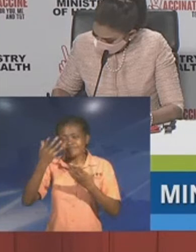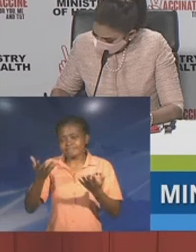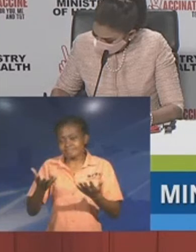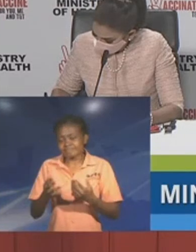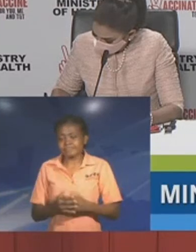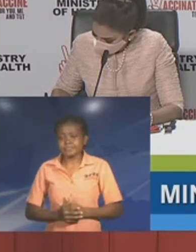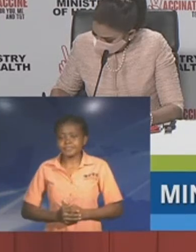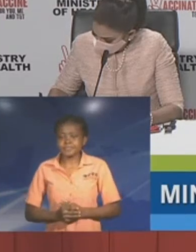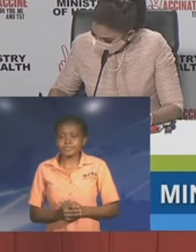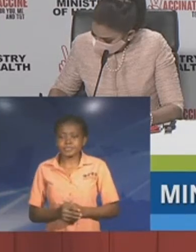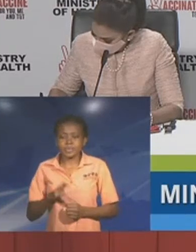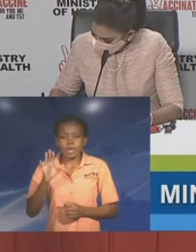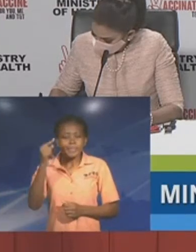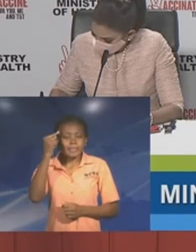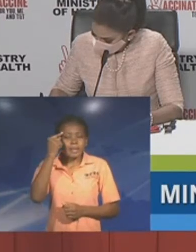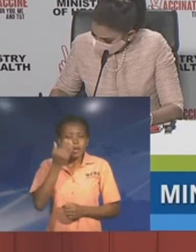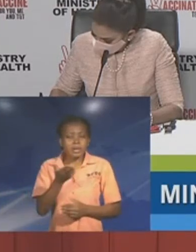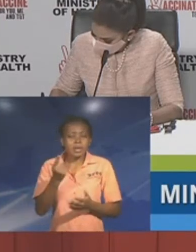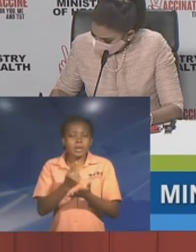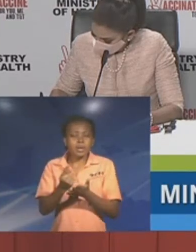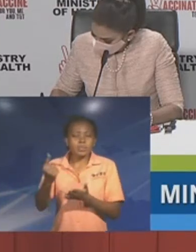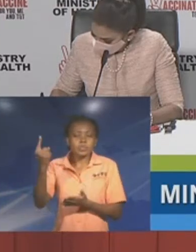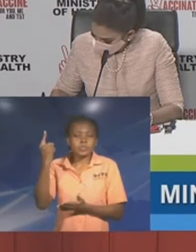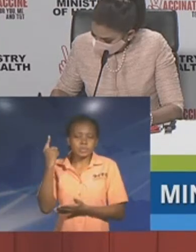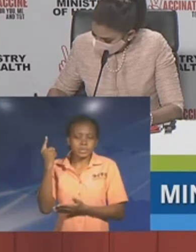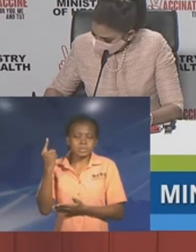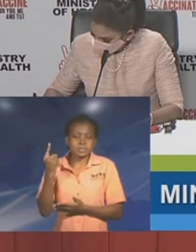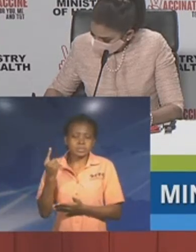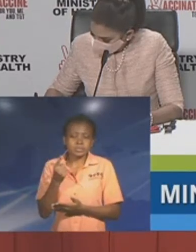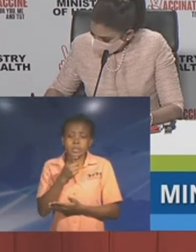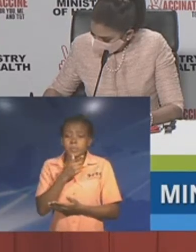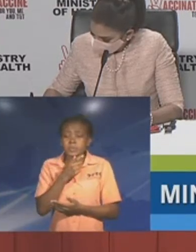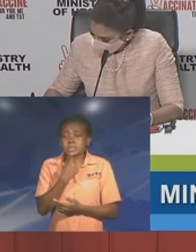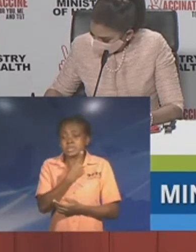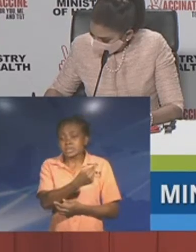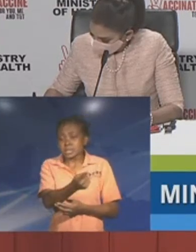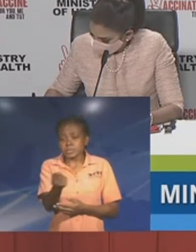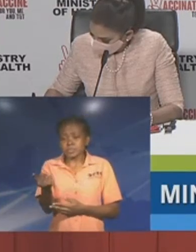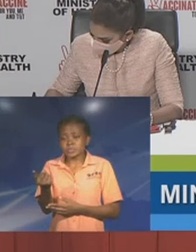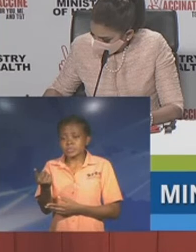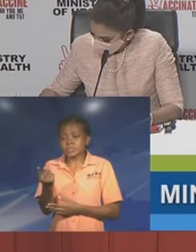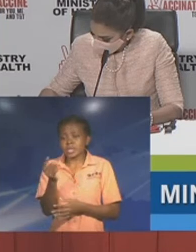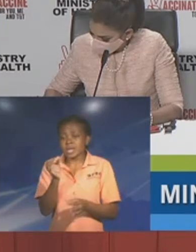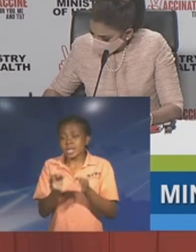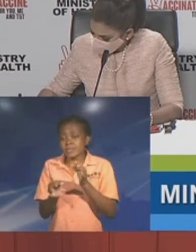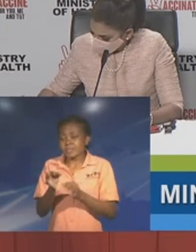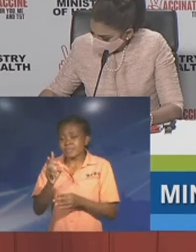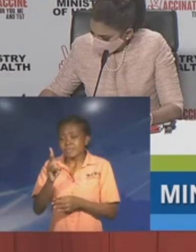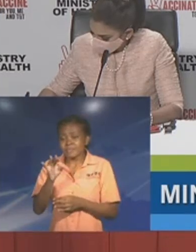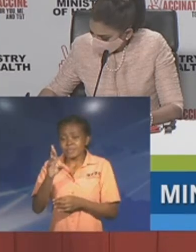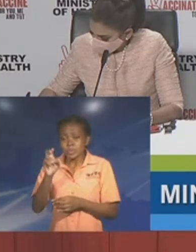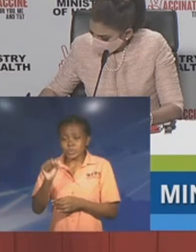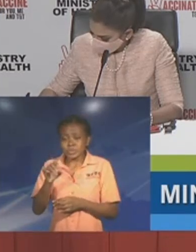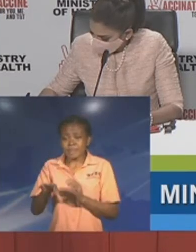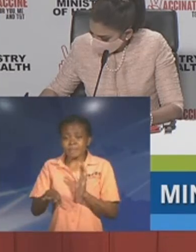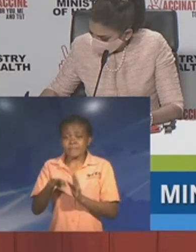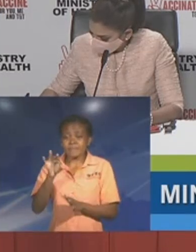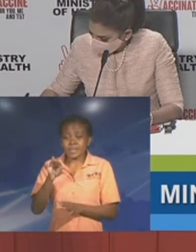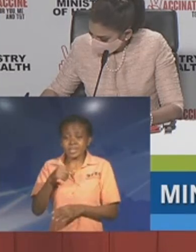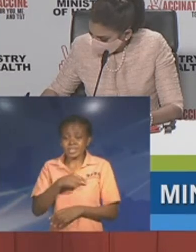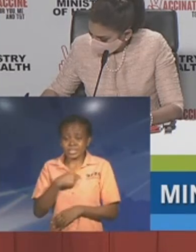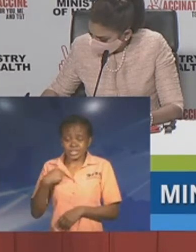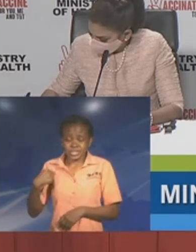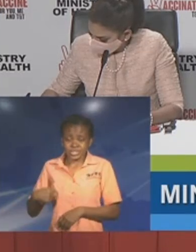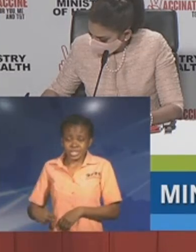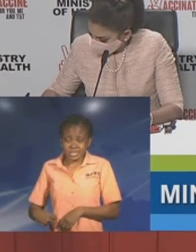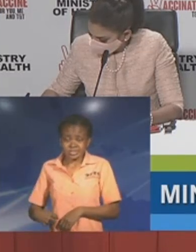would have been last week's press conference. We would have indicated that this virus was a virus that was detected in China. It's part